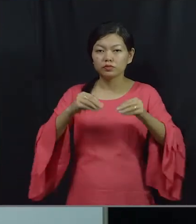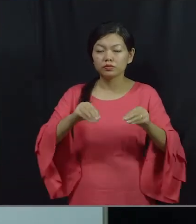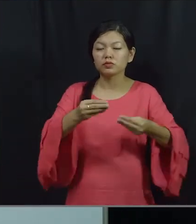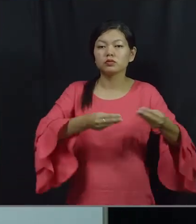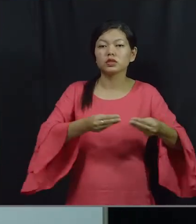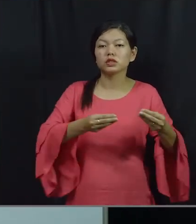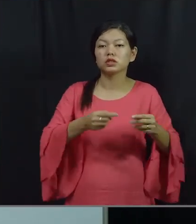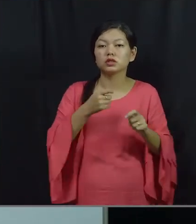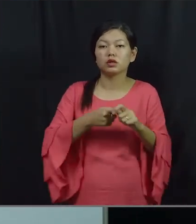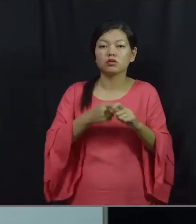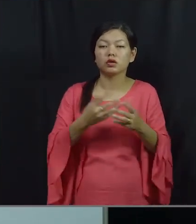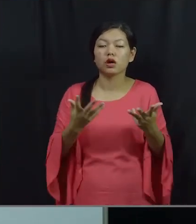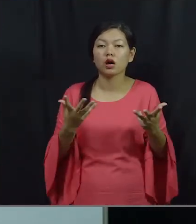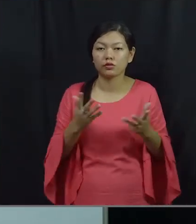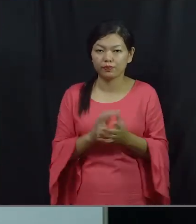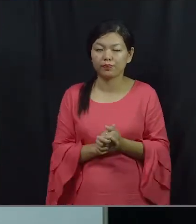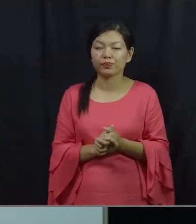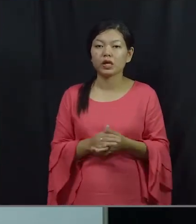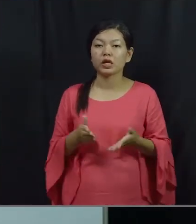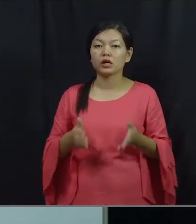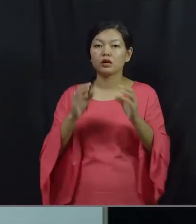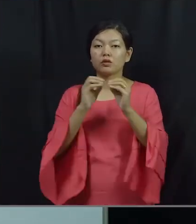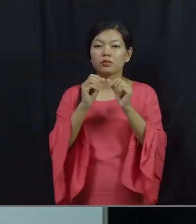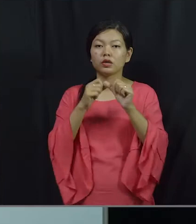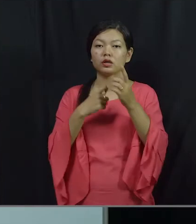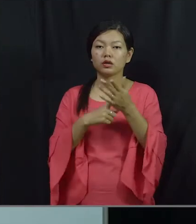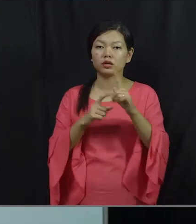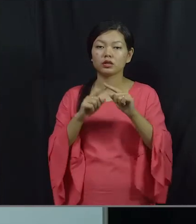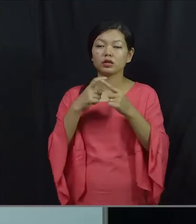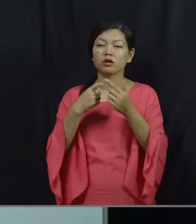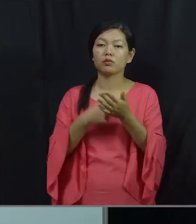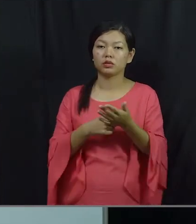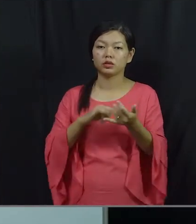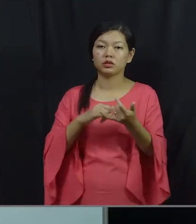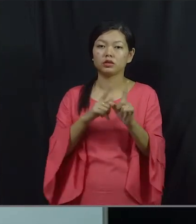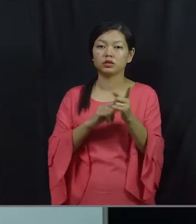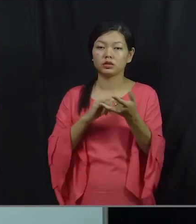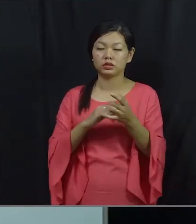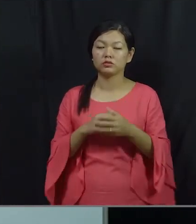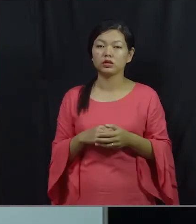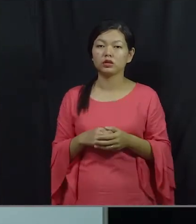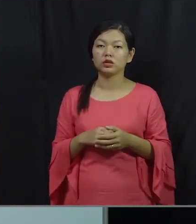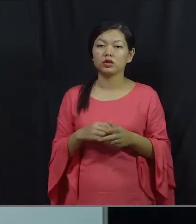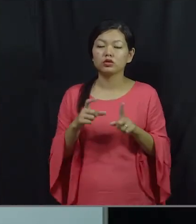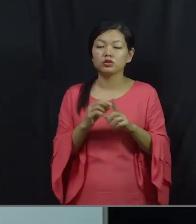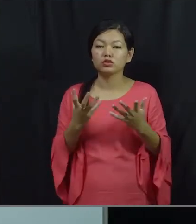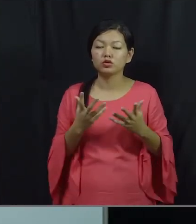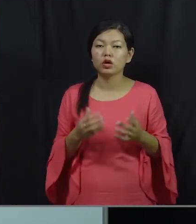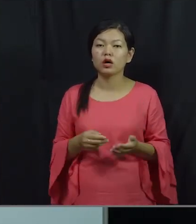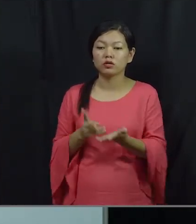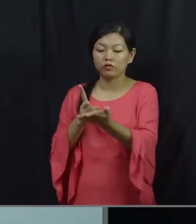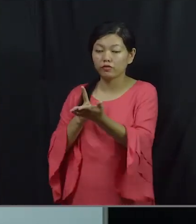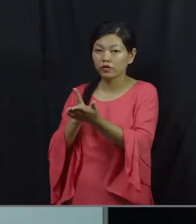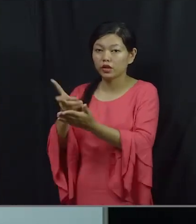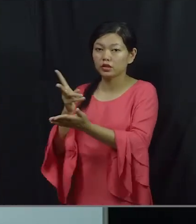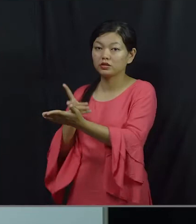take in exchange of something. He went and then he started exchanging goods in the among the family or village or people, isn't it?